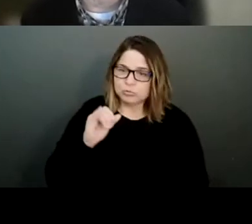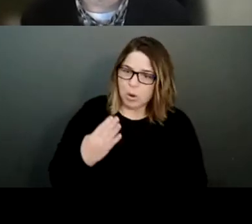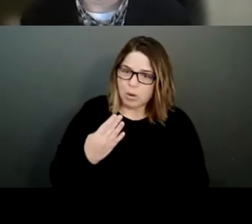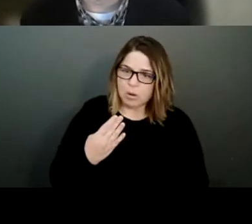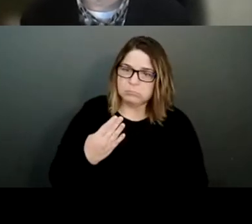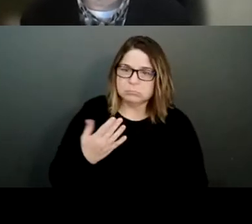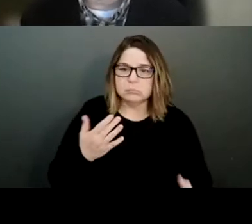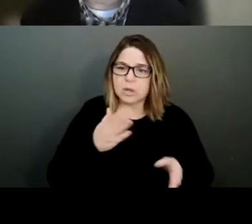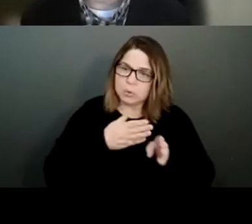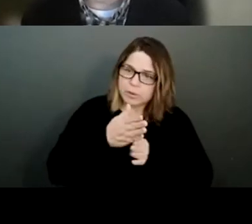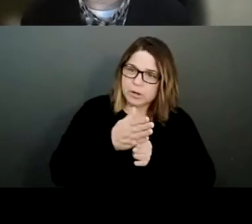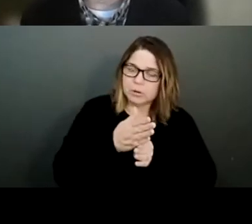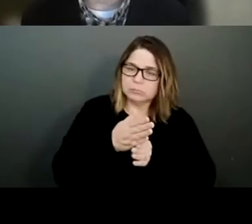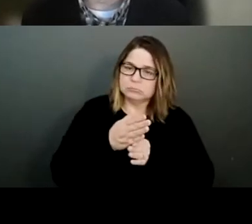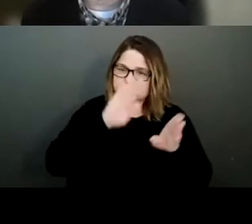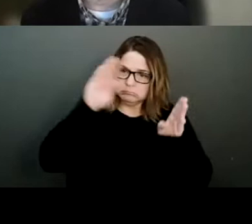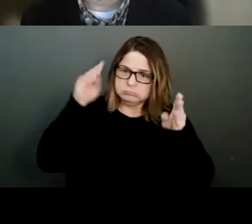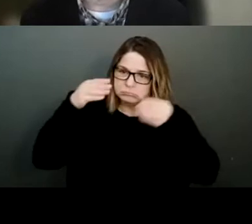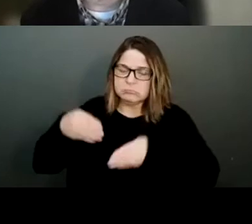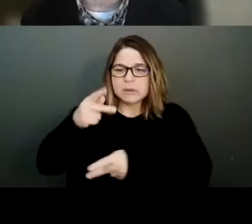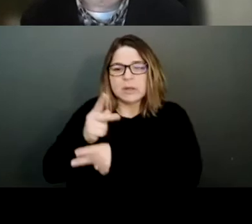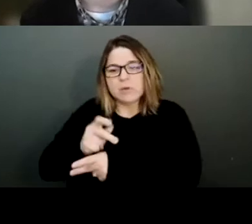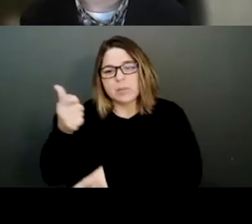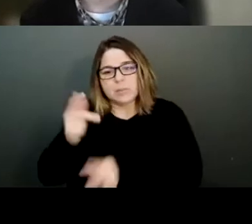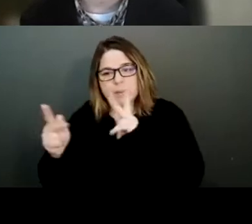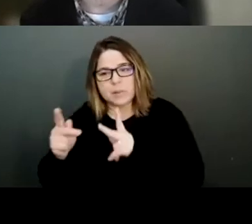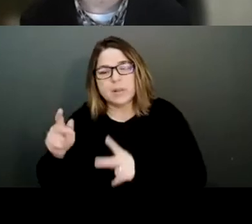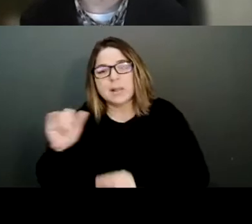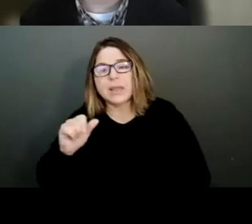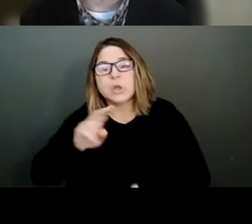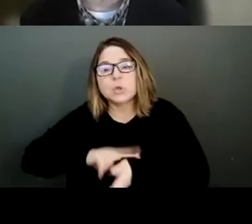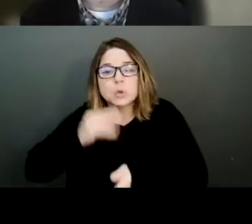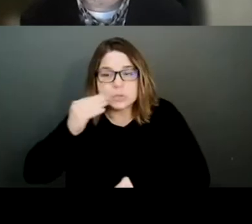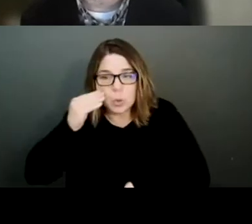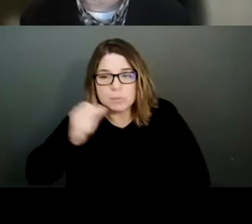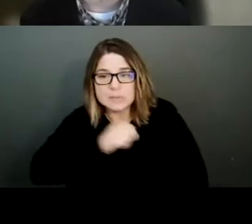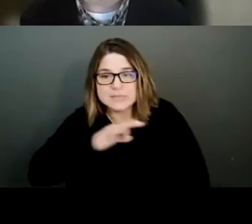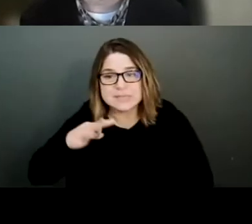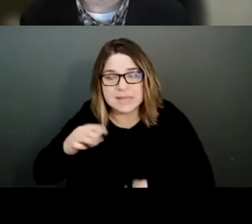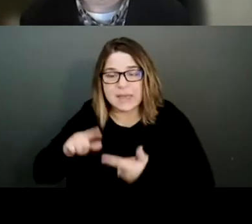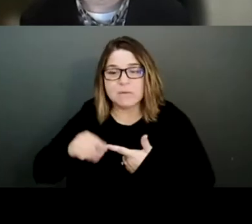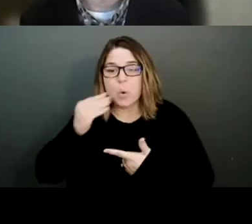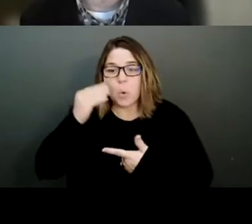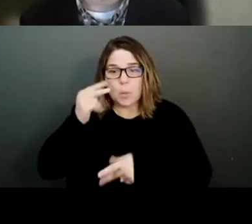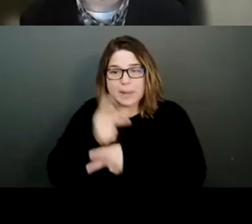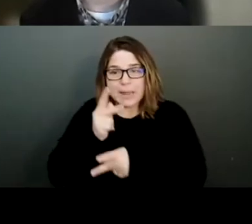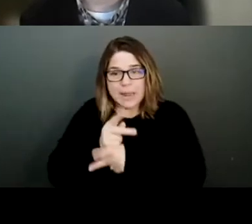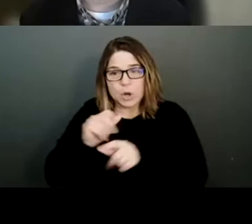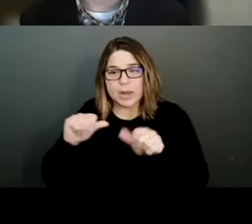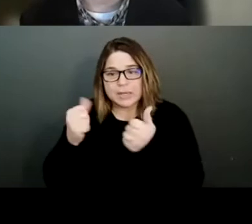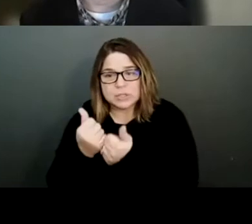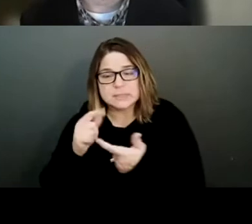someone else. These can include staff of nursing homes, home care agencies, and